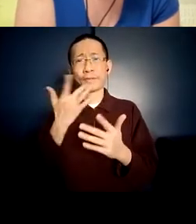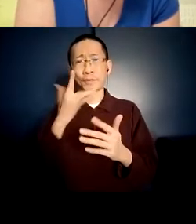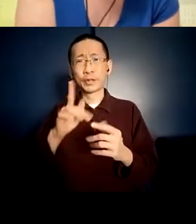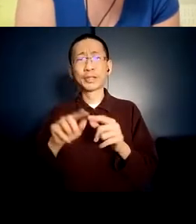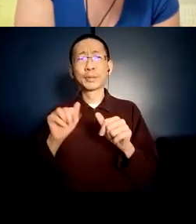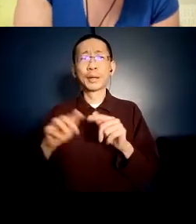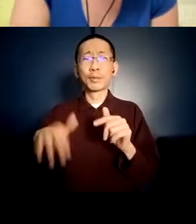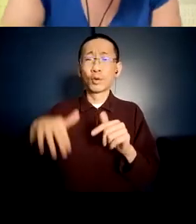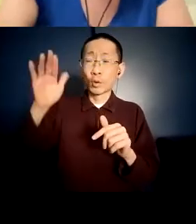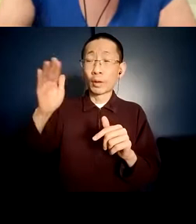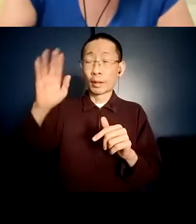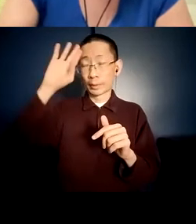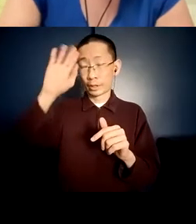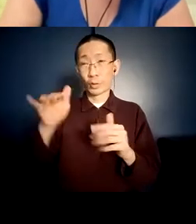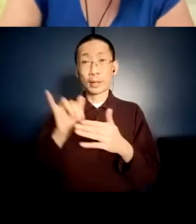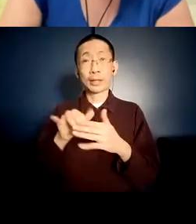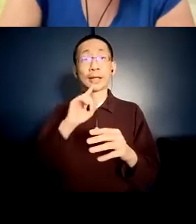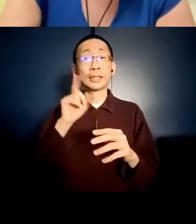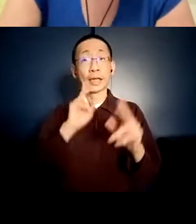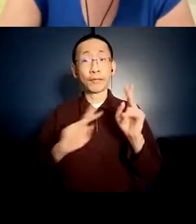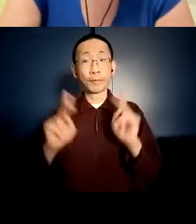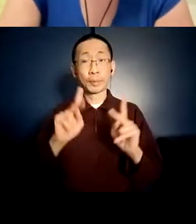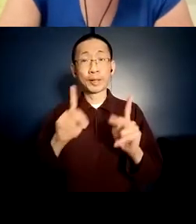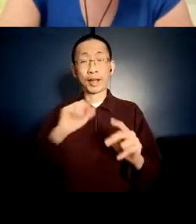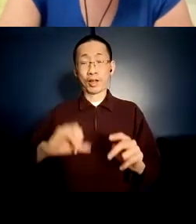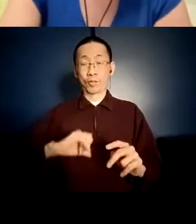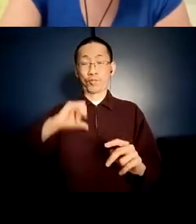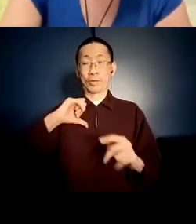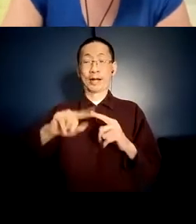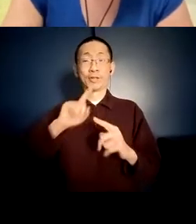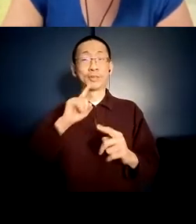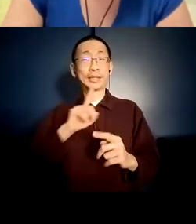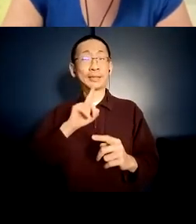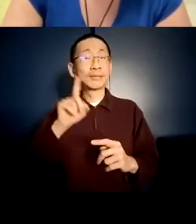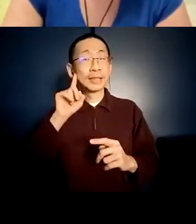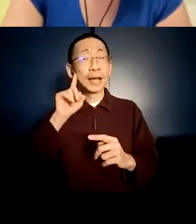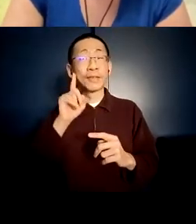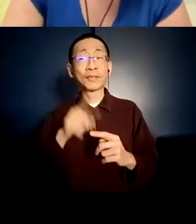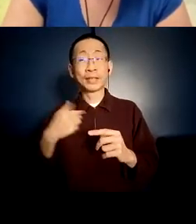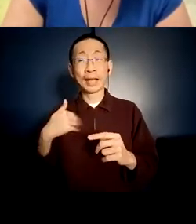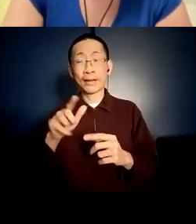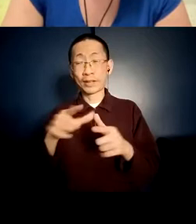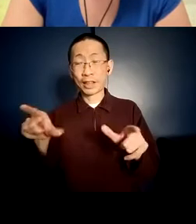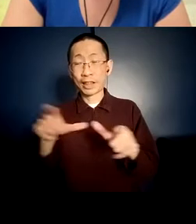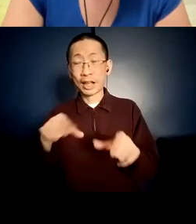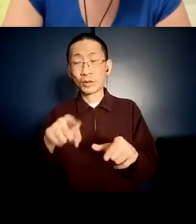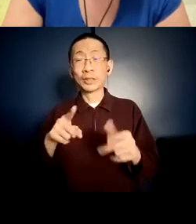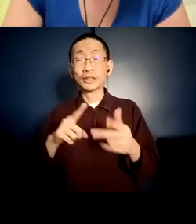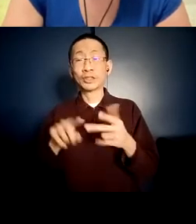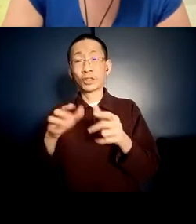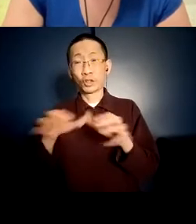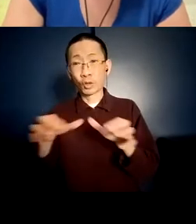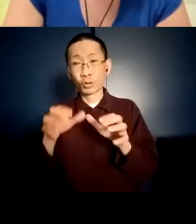up knowing that deaf people are proud of being deaf and have a language and a culture that